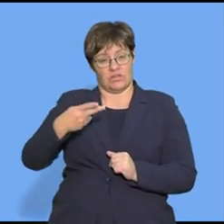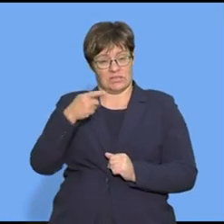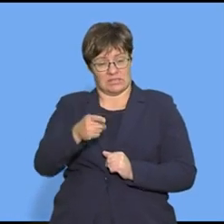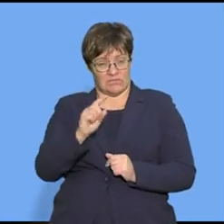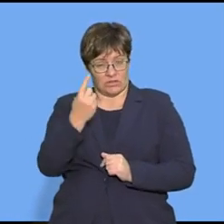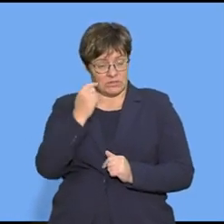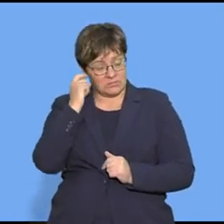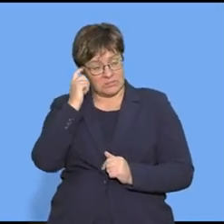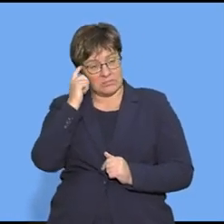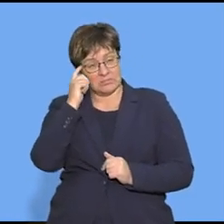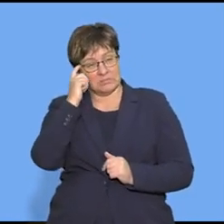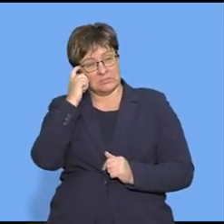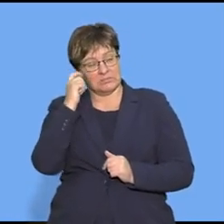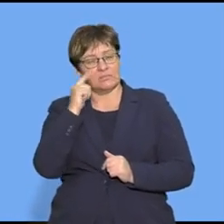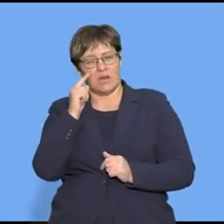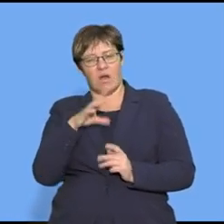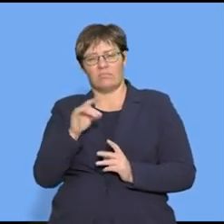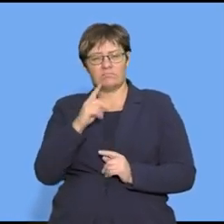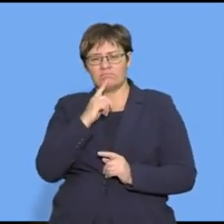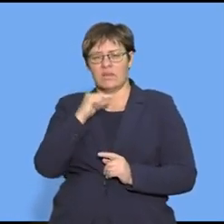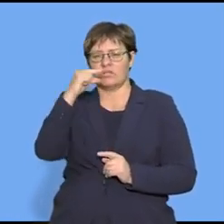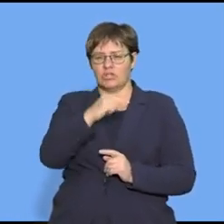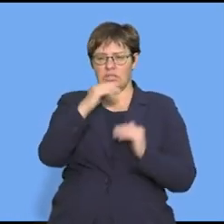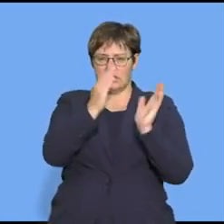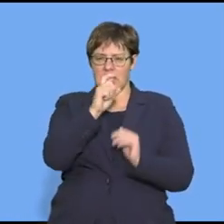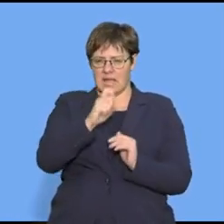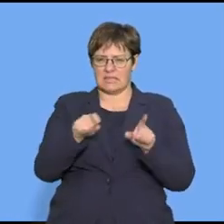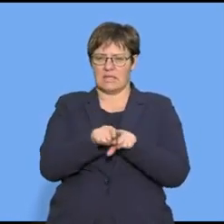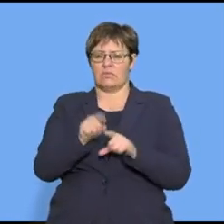g firstly, right? What is our g? G is